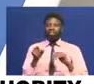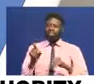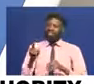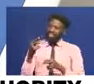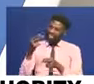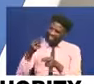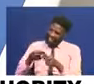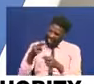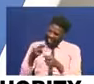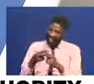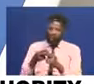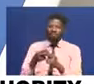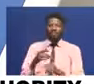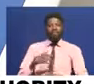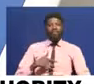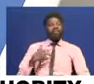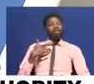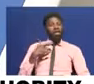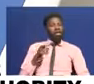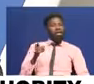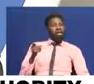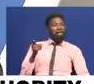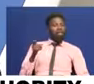Linda Mama because it is associated with